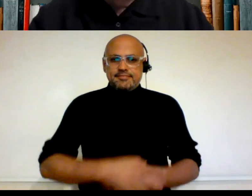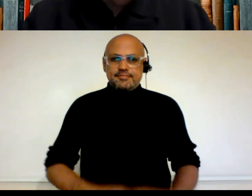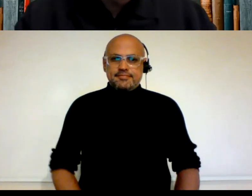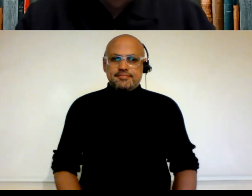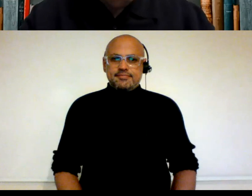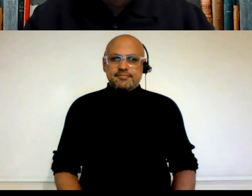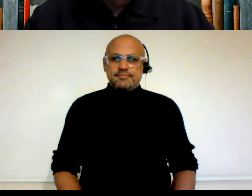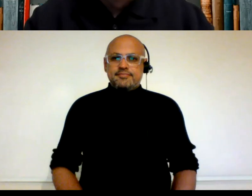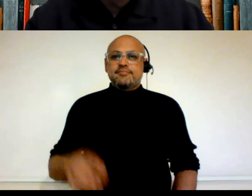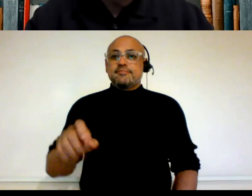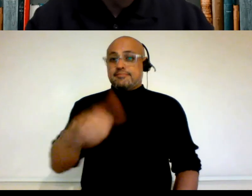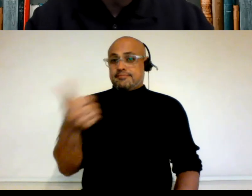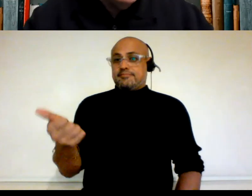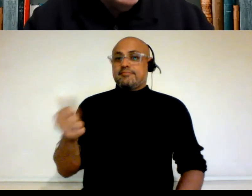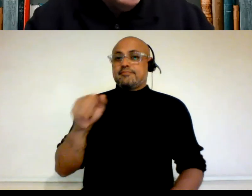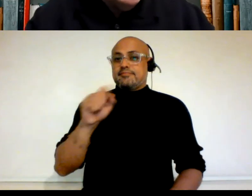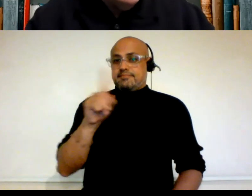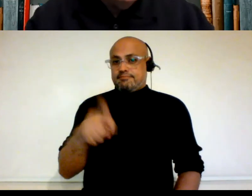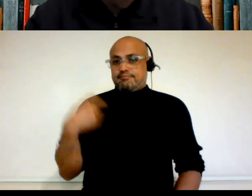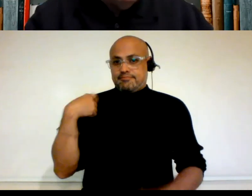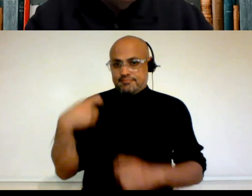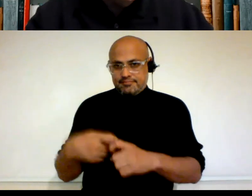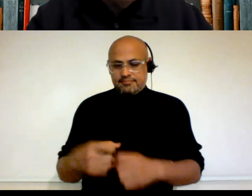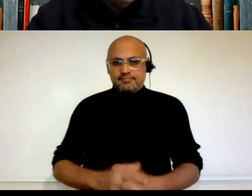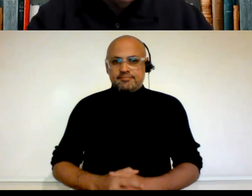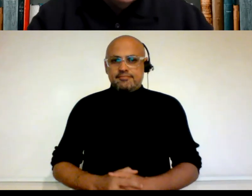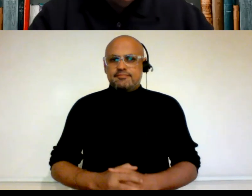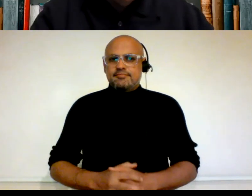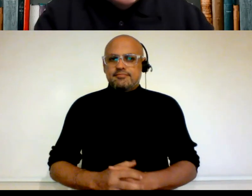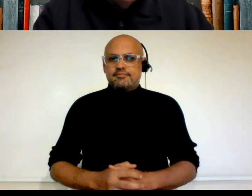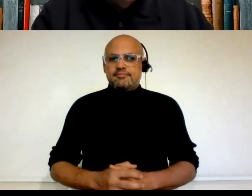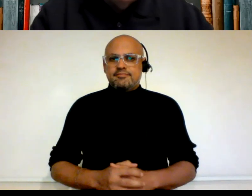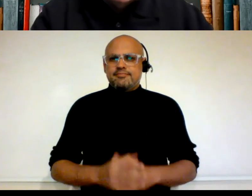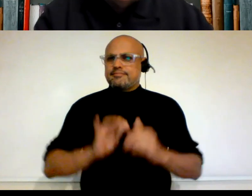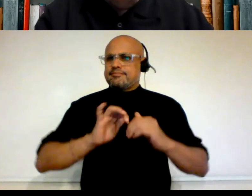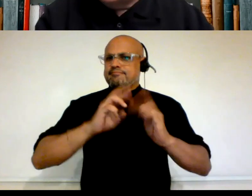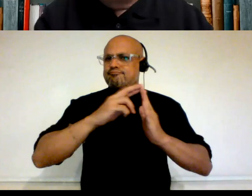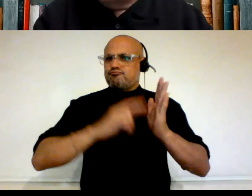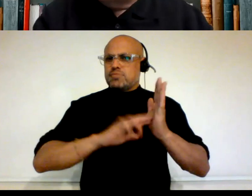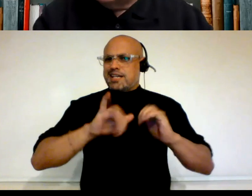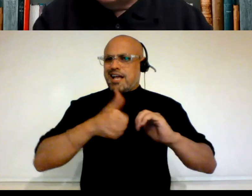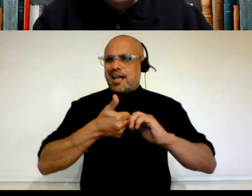Ok, otra pregunta, otra pregunta. ¿Cómo se Another van a question: how the